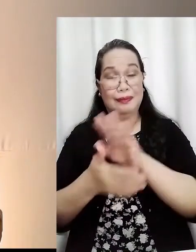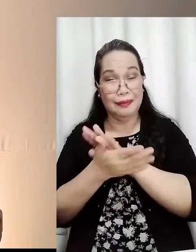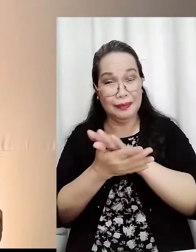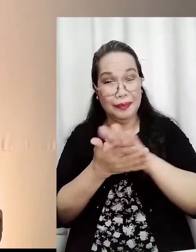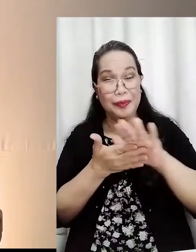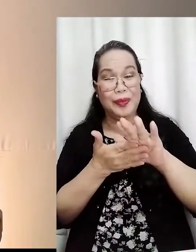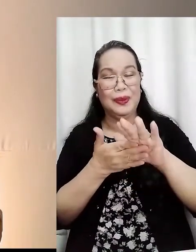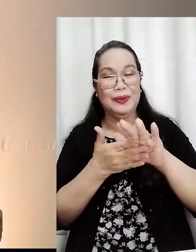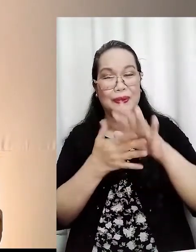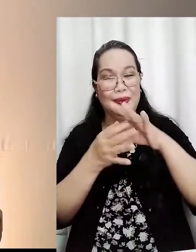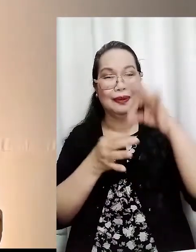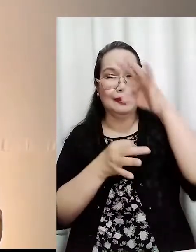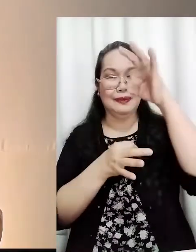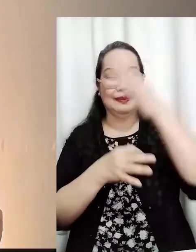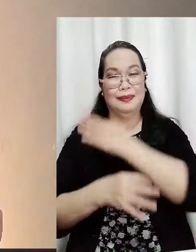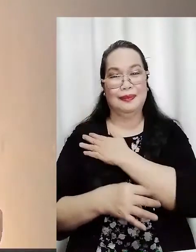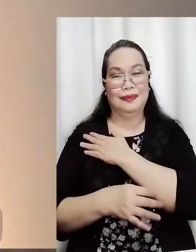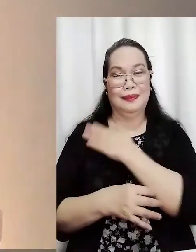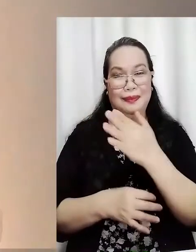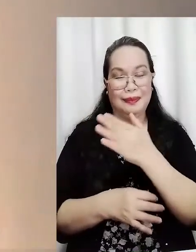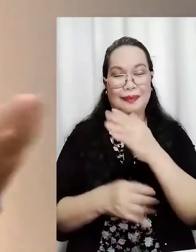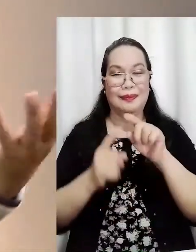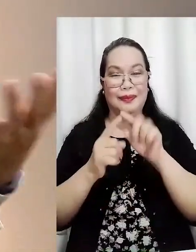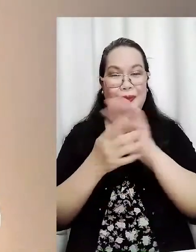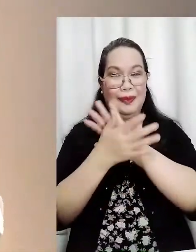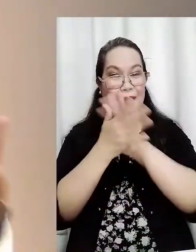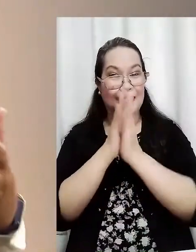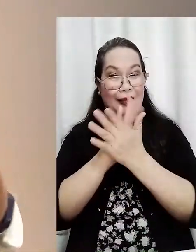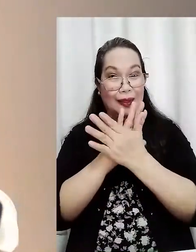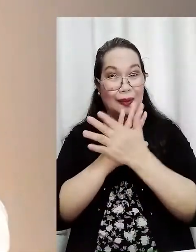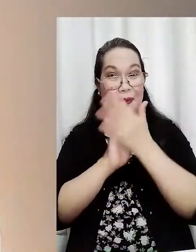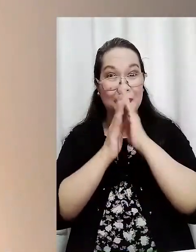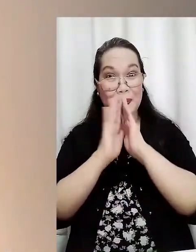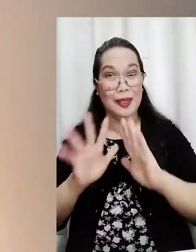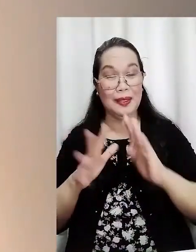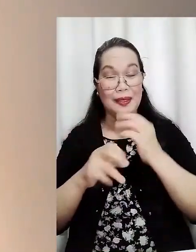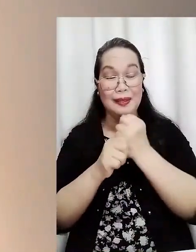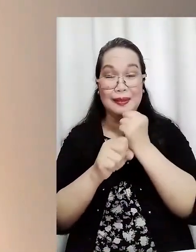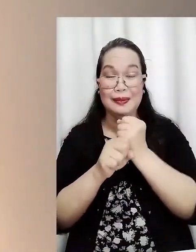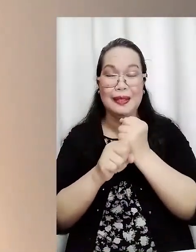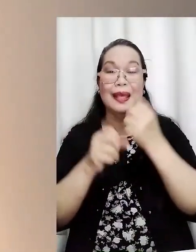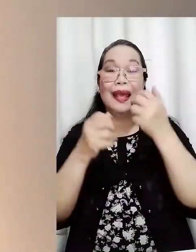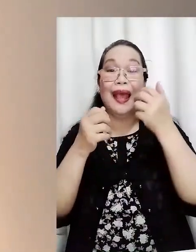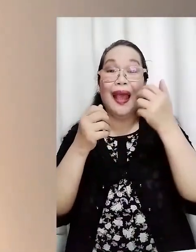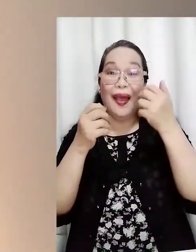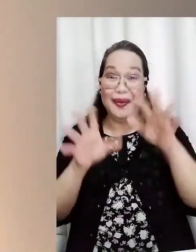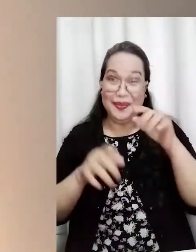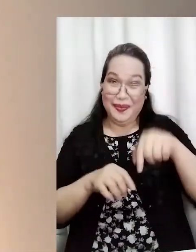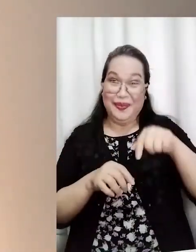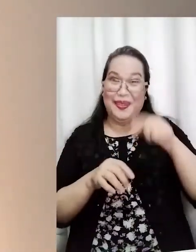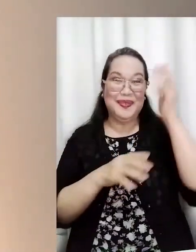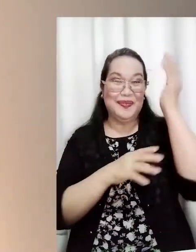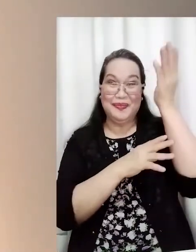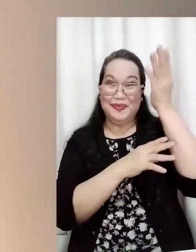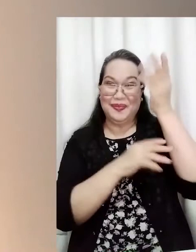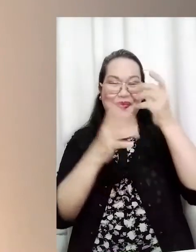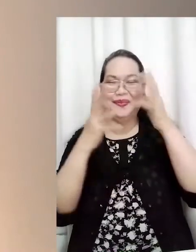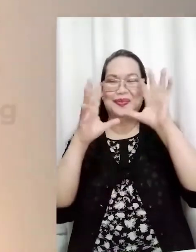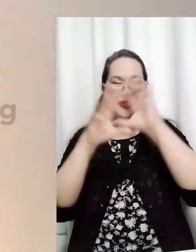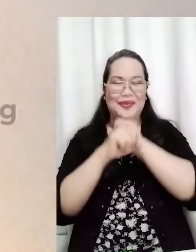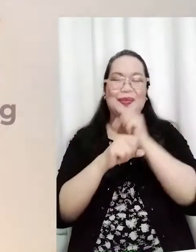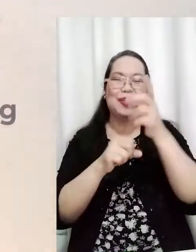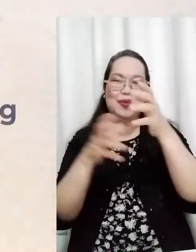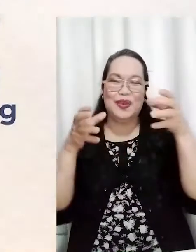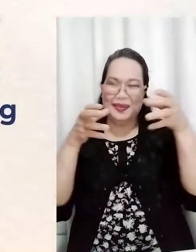committed to be a peacemaker. So after this worship service, I want you to gather with your family or with your life group and discuss